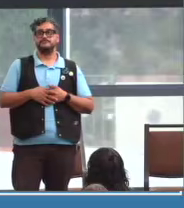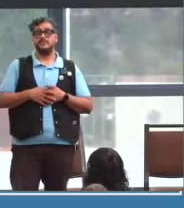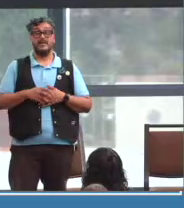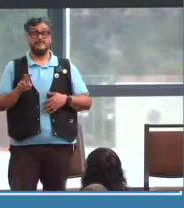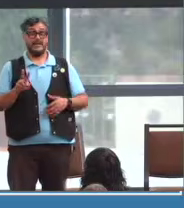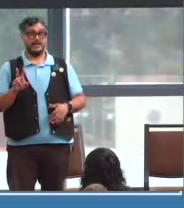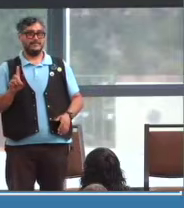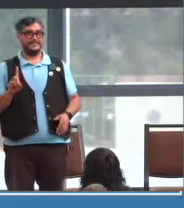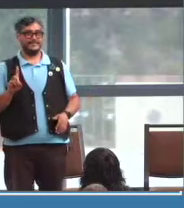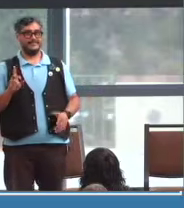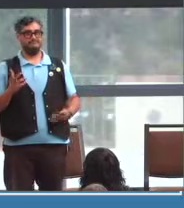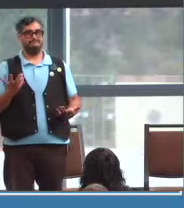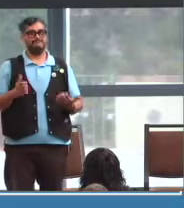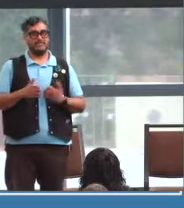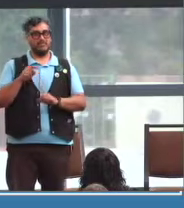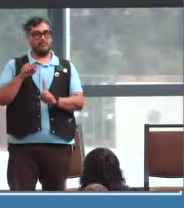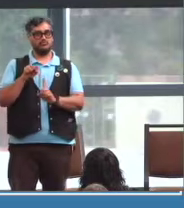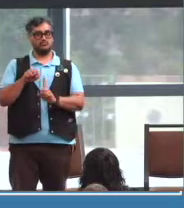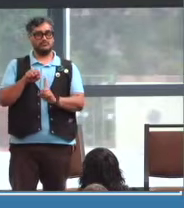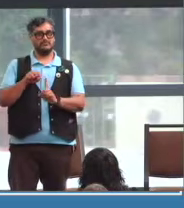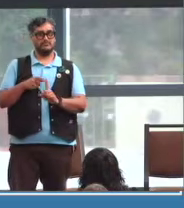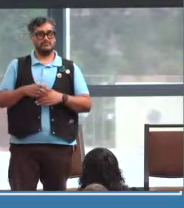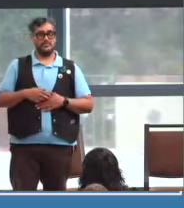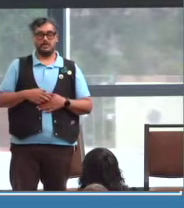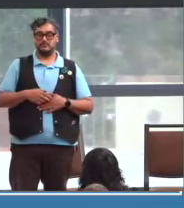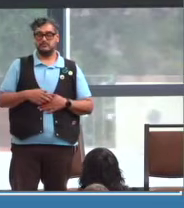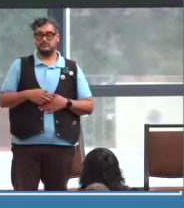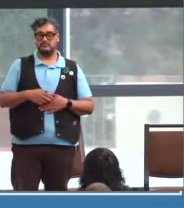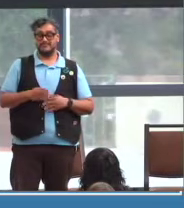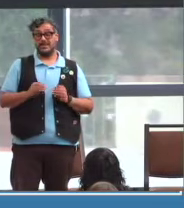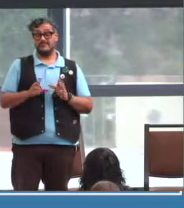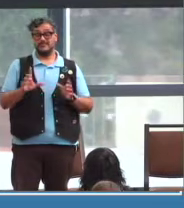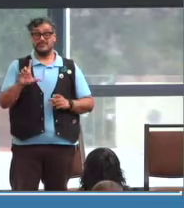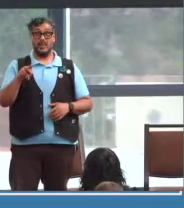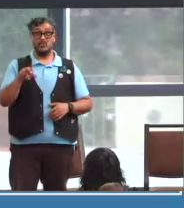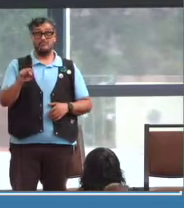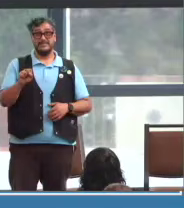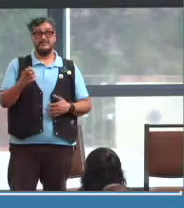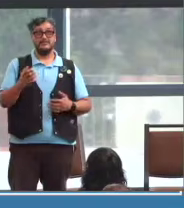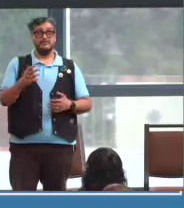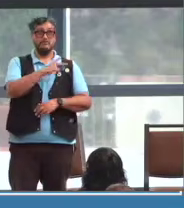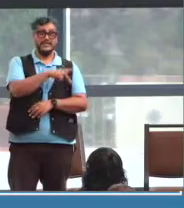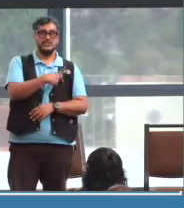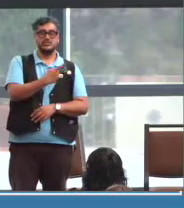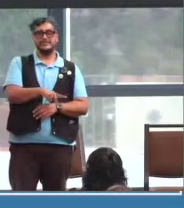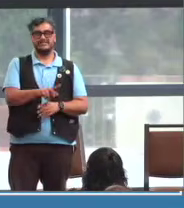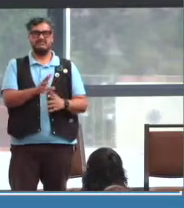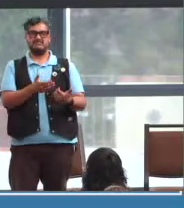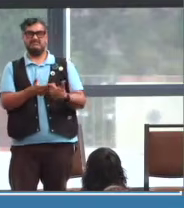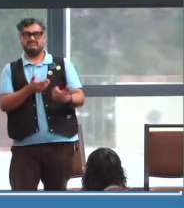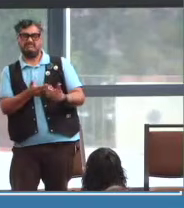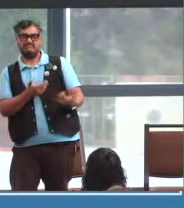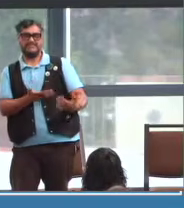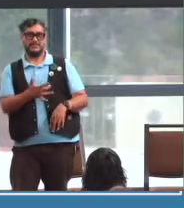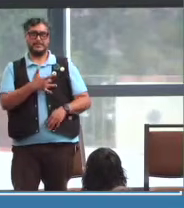Vitamin D is probably the biggest one. I'll focus on this one because obviously lupus patients are usually sun avoidant, and so they might be